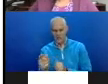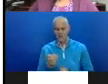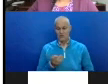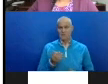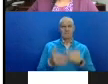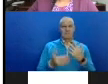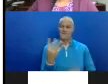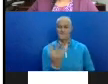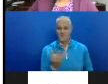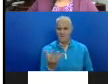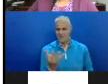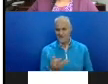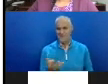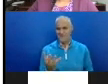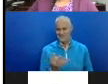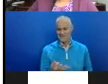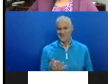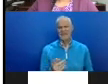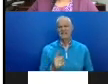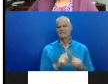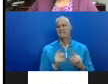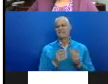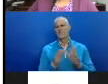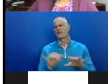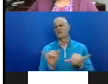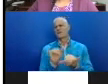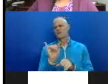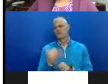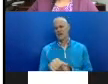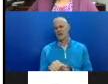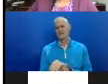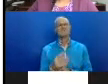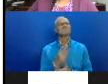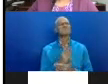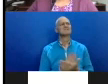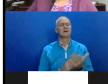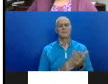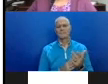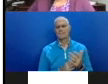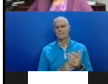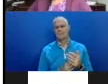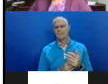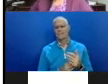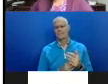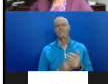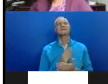room, so, and there's different ways of doing that. I know in